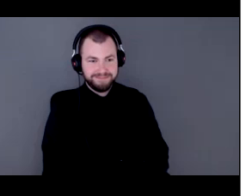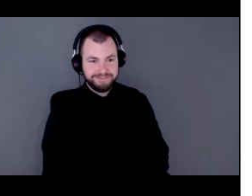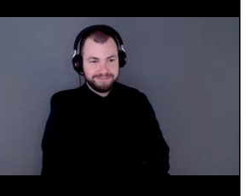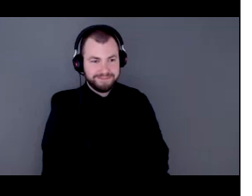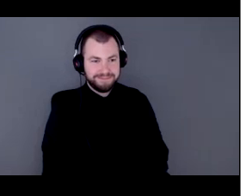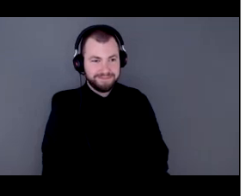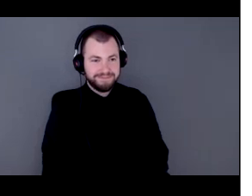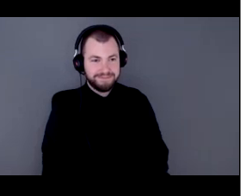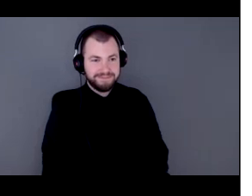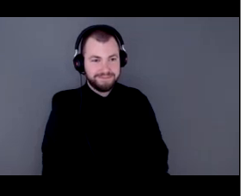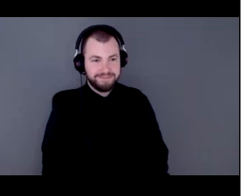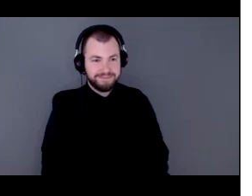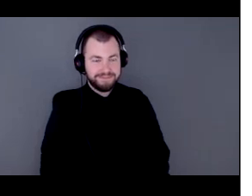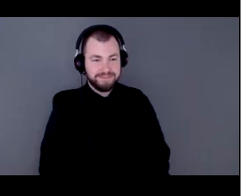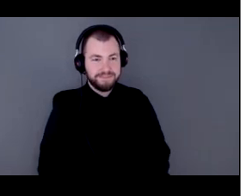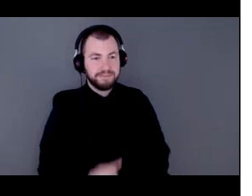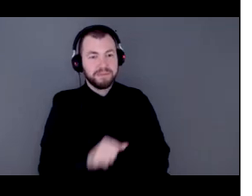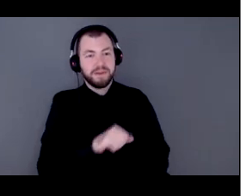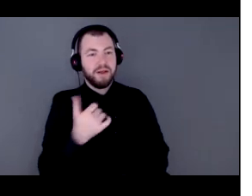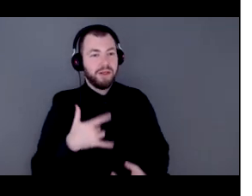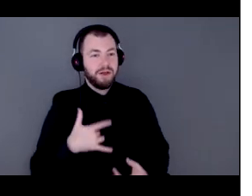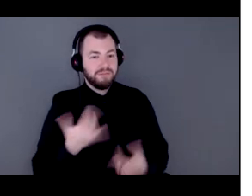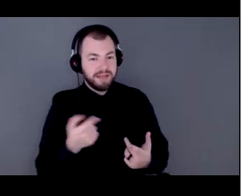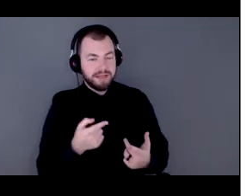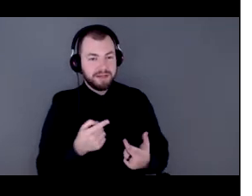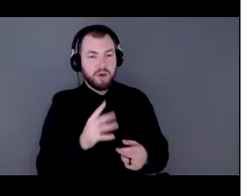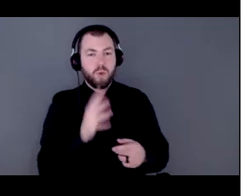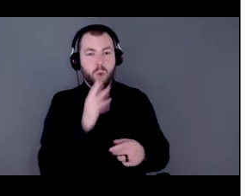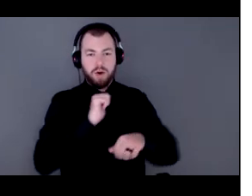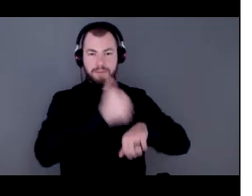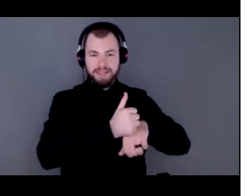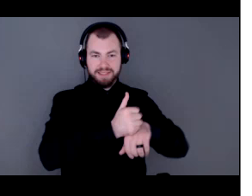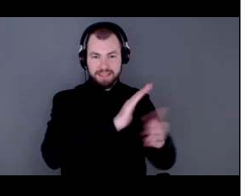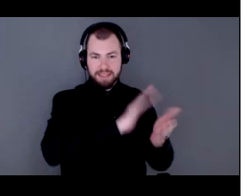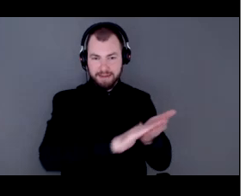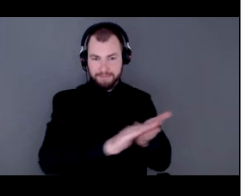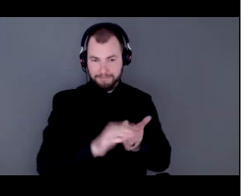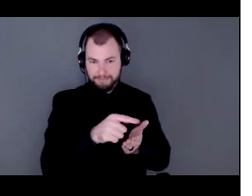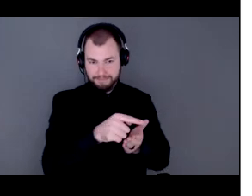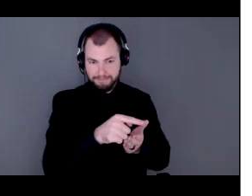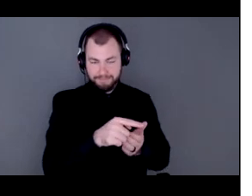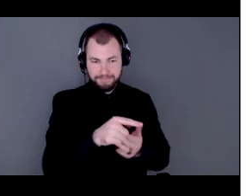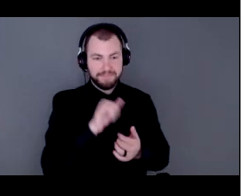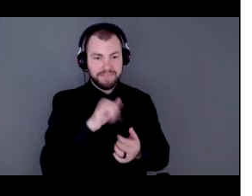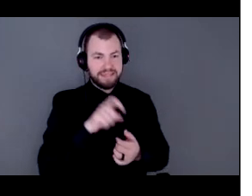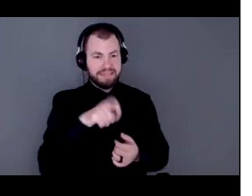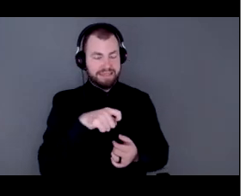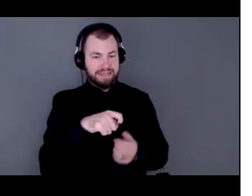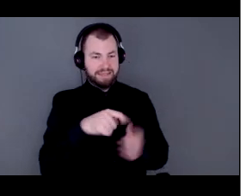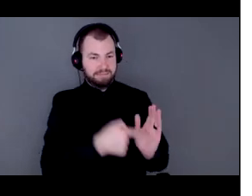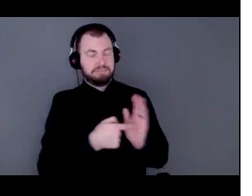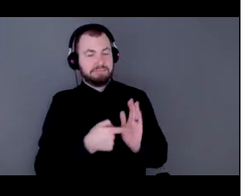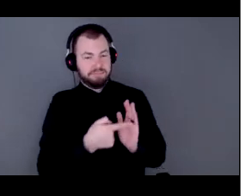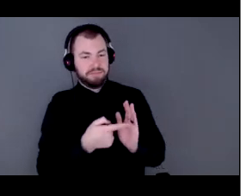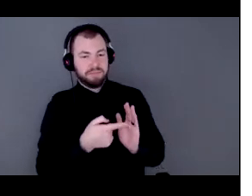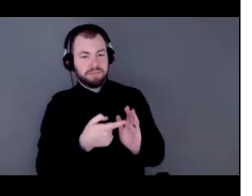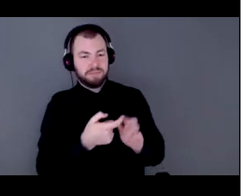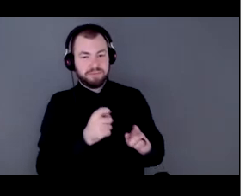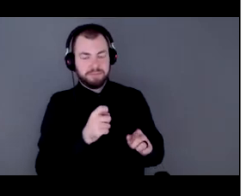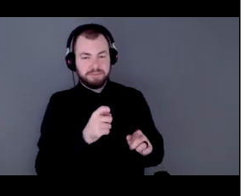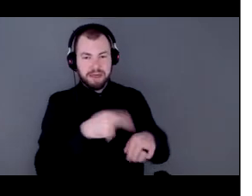Our other event that we're doing is a water-based cleanup, which was a need that was expressed to us by our natural